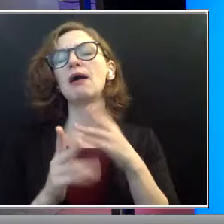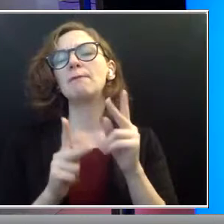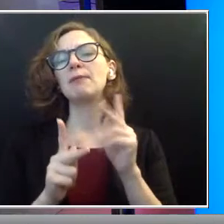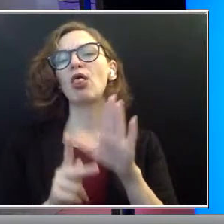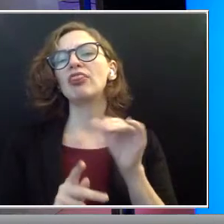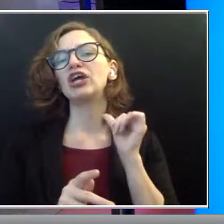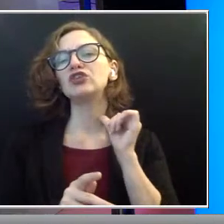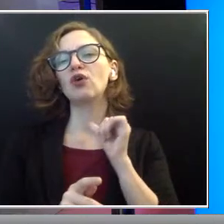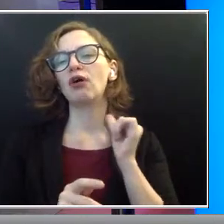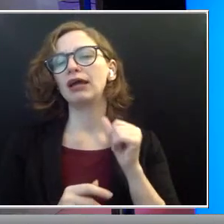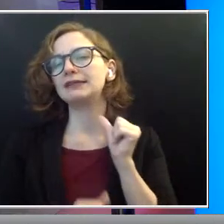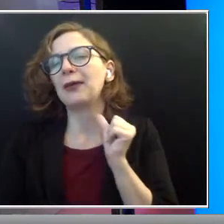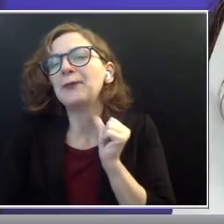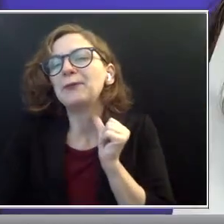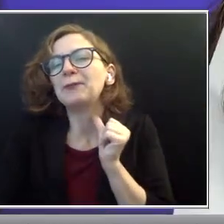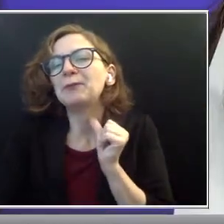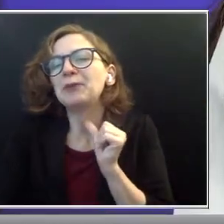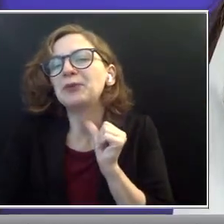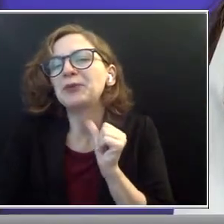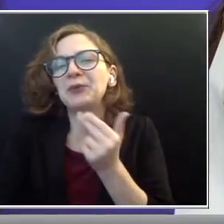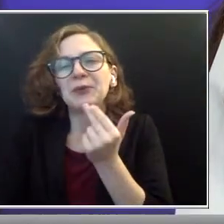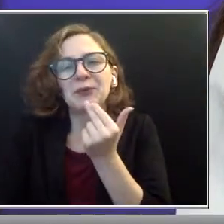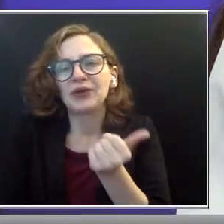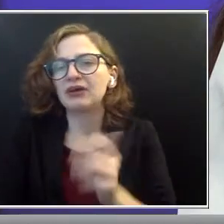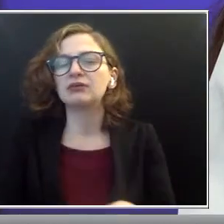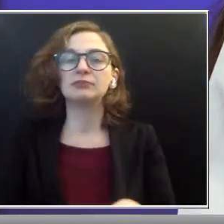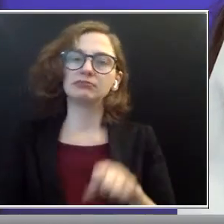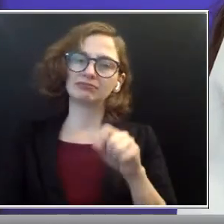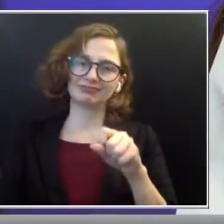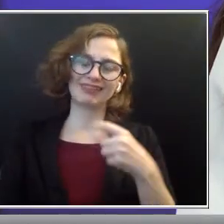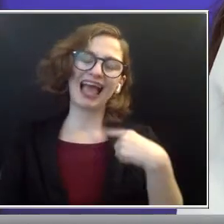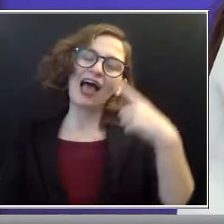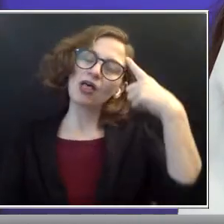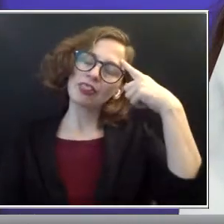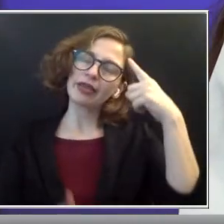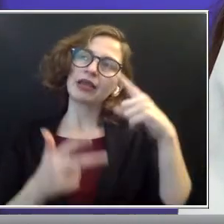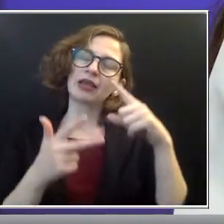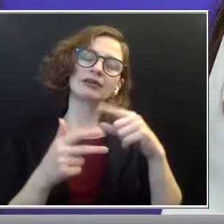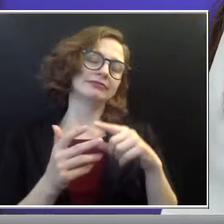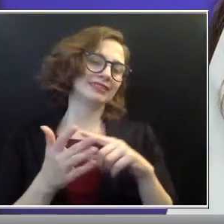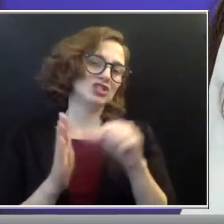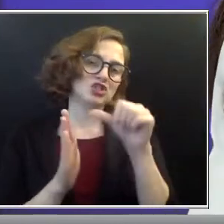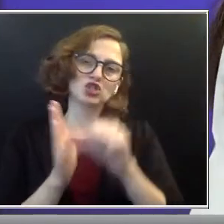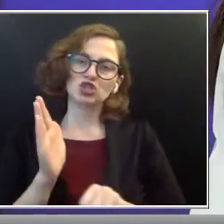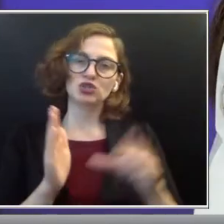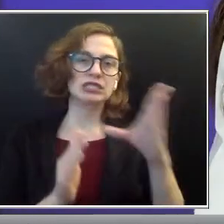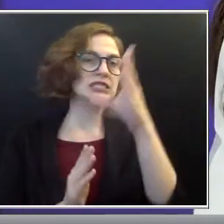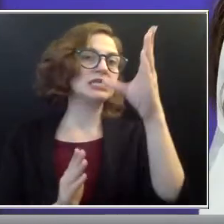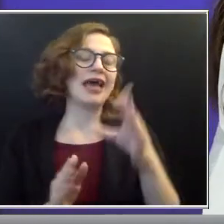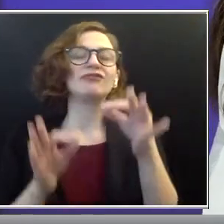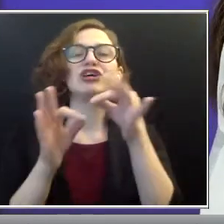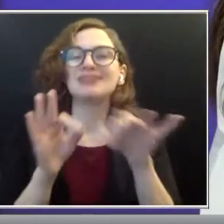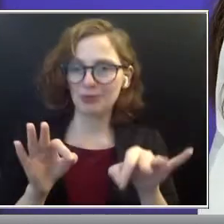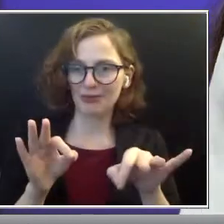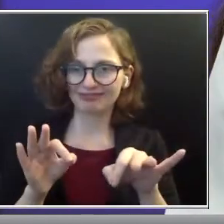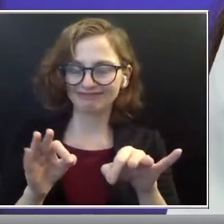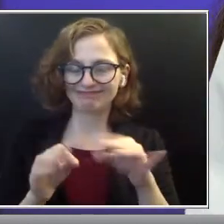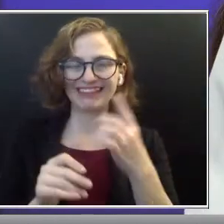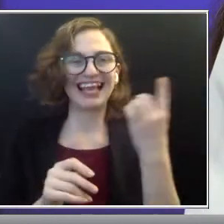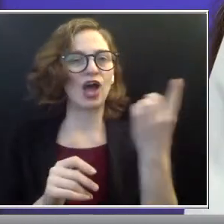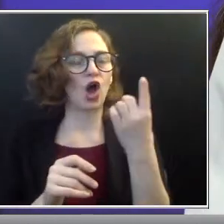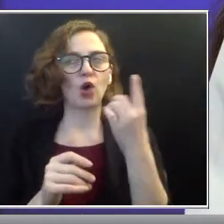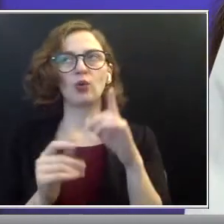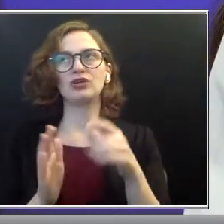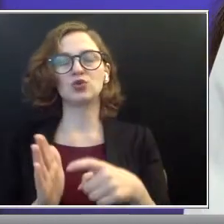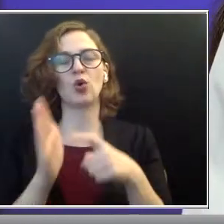here. Absolutely. And then you take it out. So I think surgery is never simple, and it's always associated with general anesthesia, but it is a very small incision at the bottom